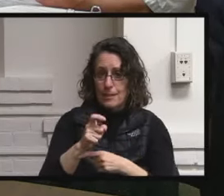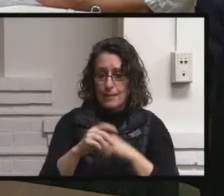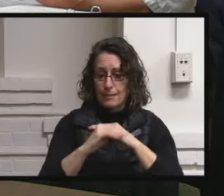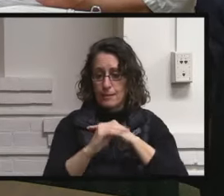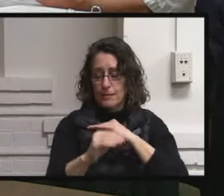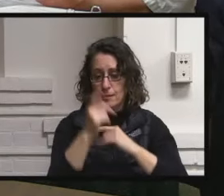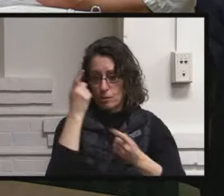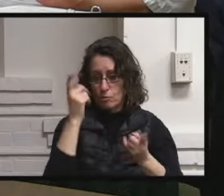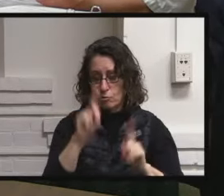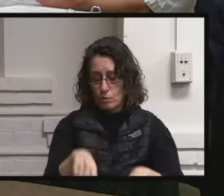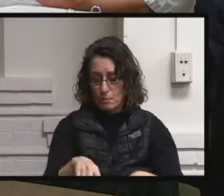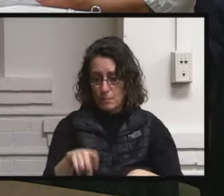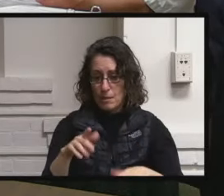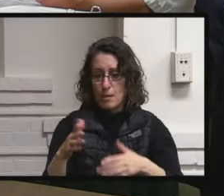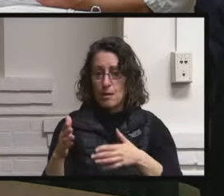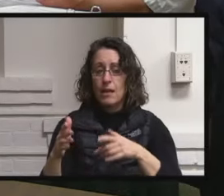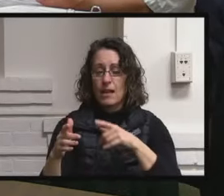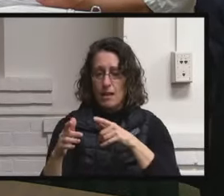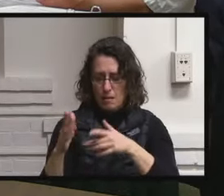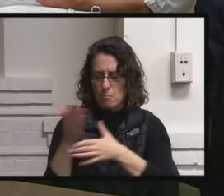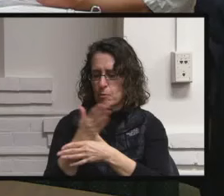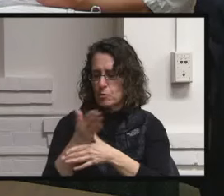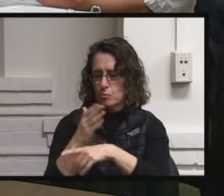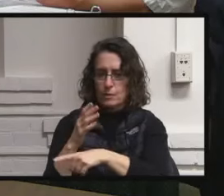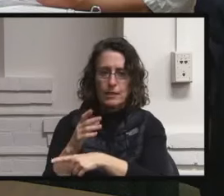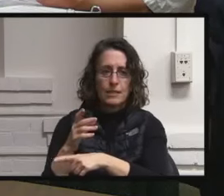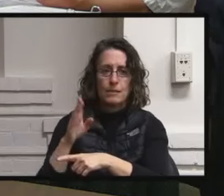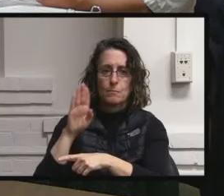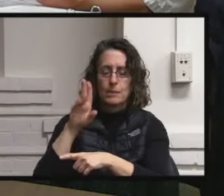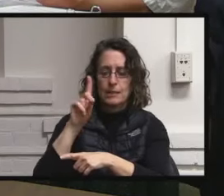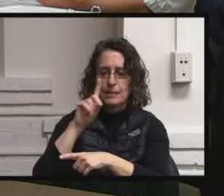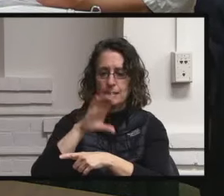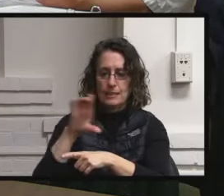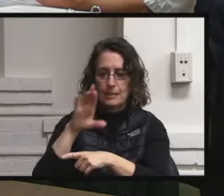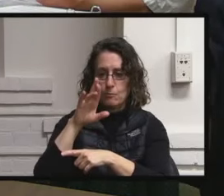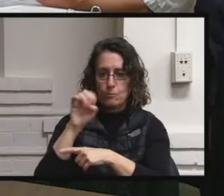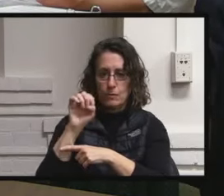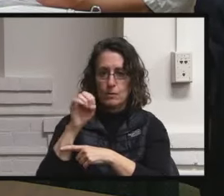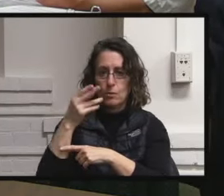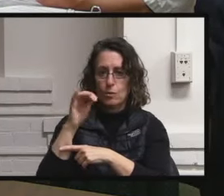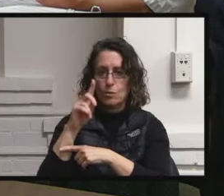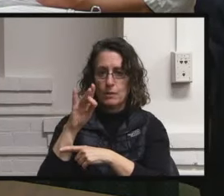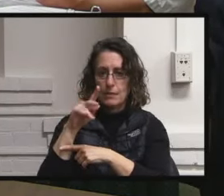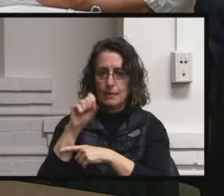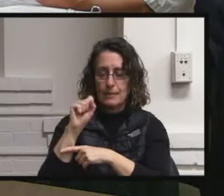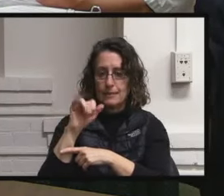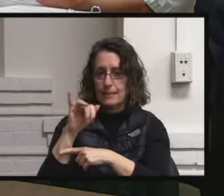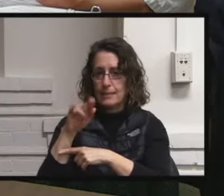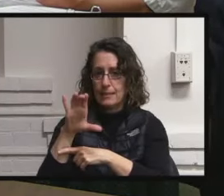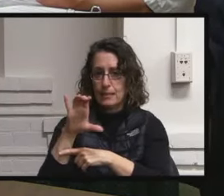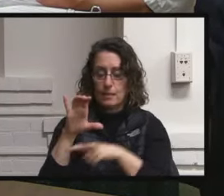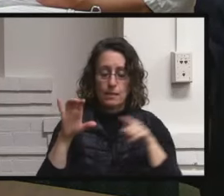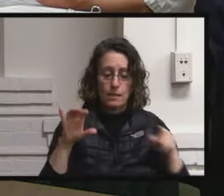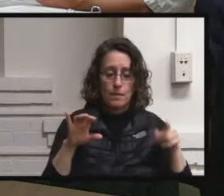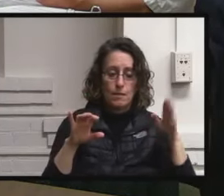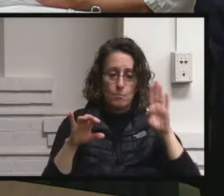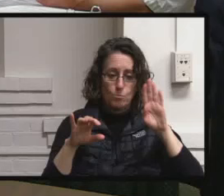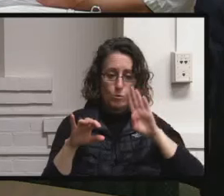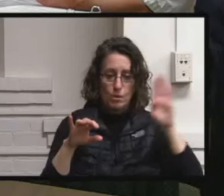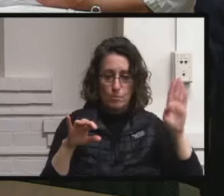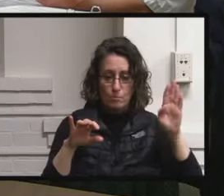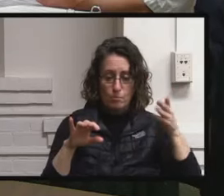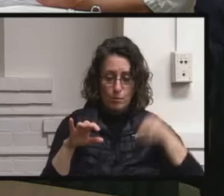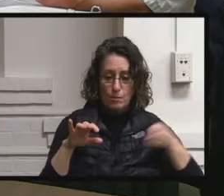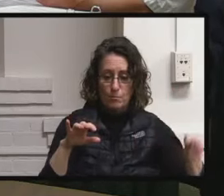the Brattleboro Development Credit Corporation Real Estate Holdings, Inc., and the town of Brattleboro to provide